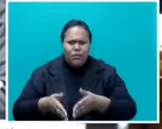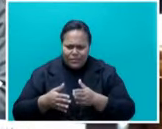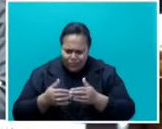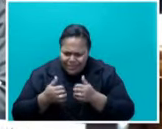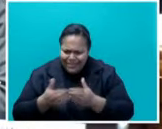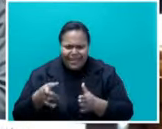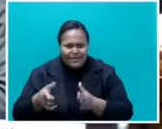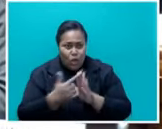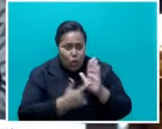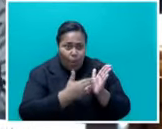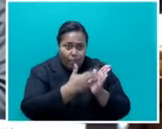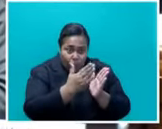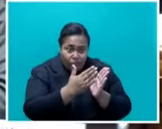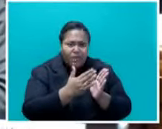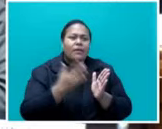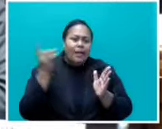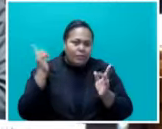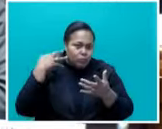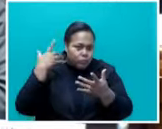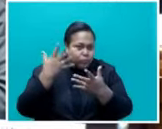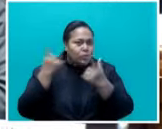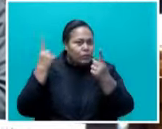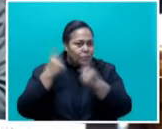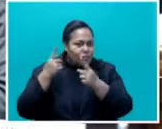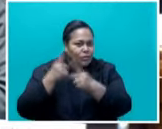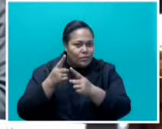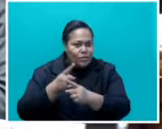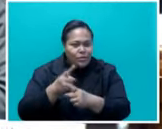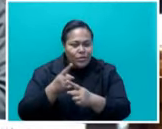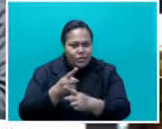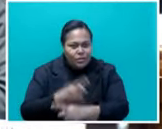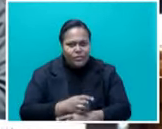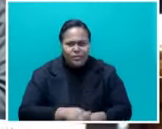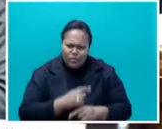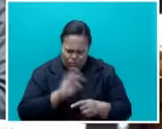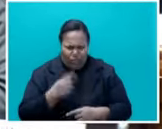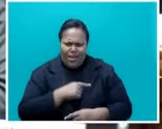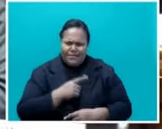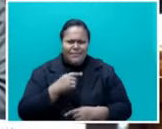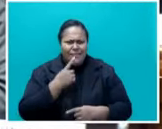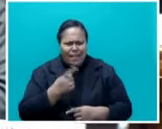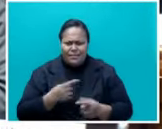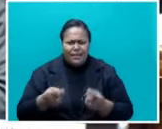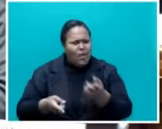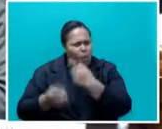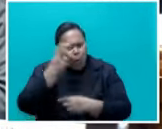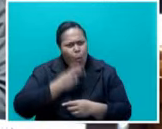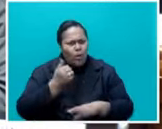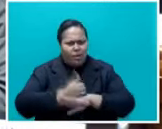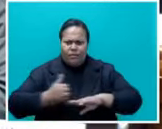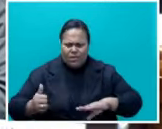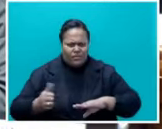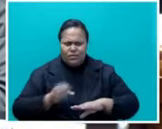post-independence. Does that in any way mean incompetence of those governments? Times change, technology